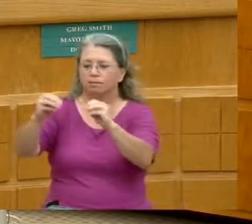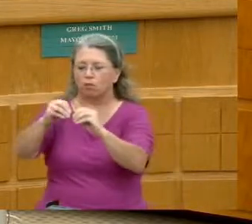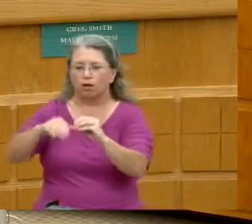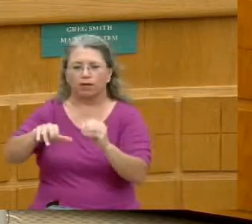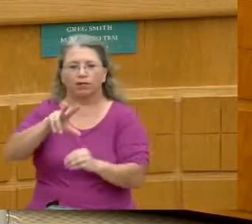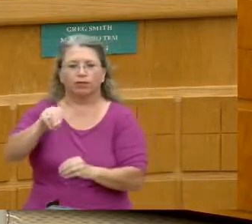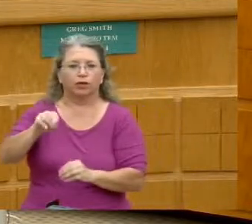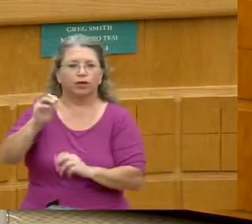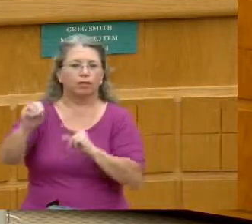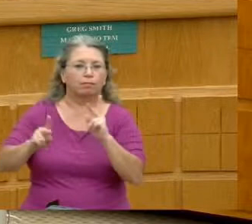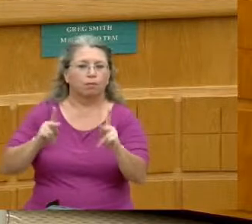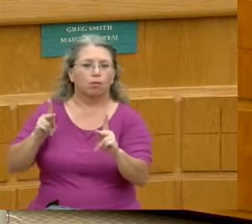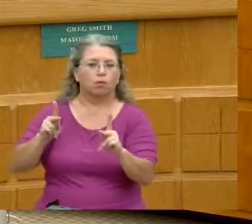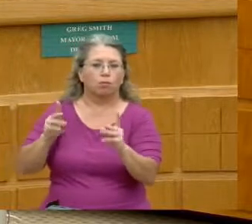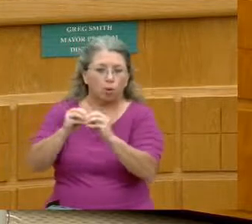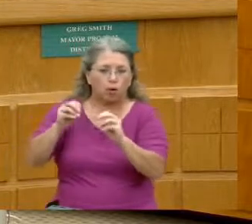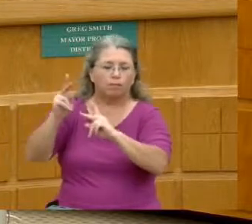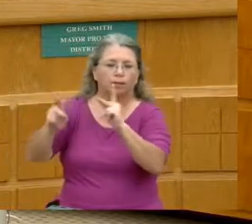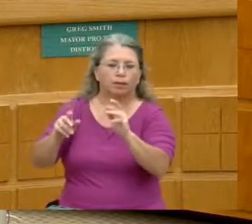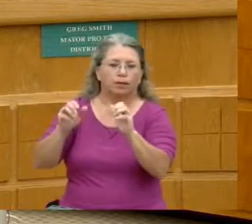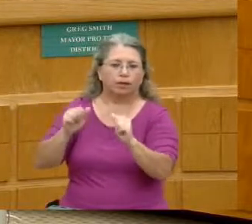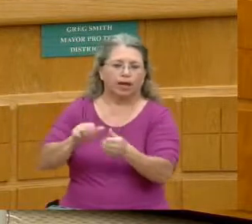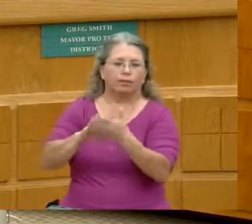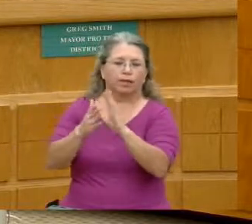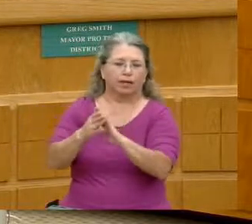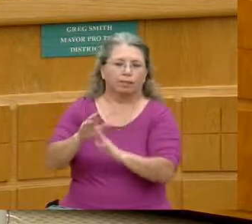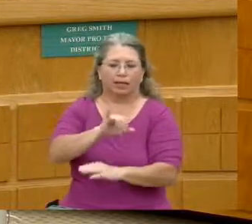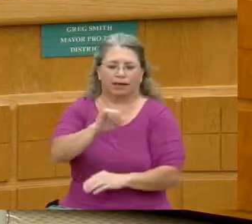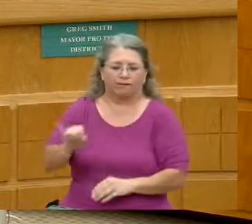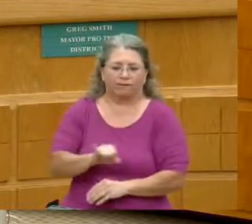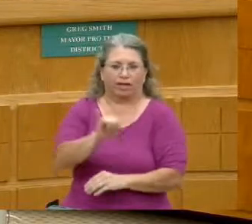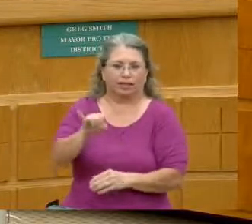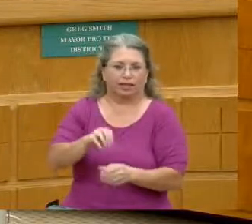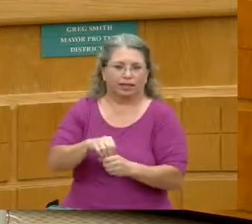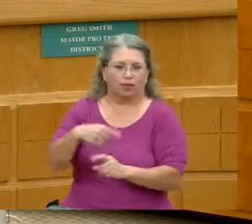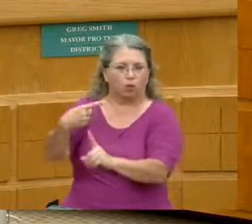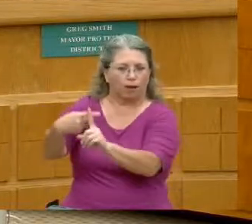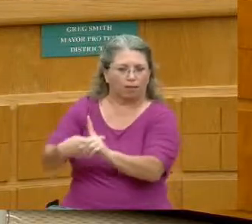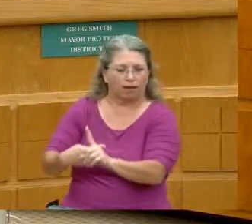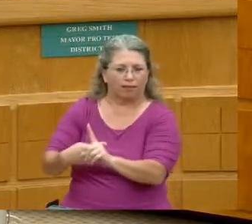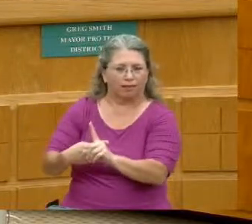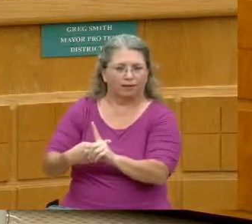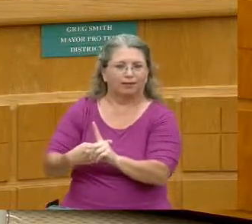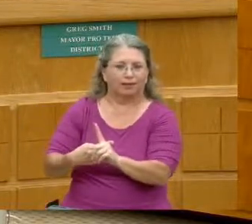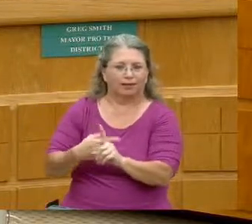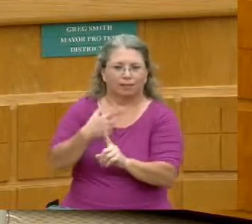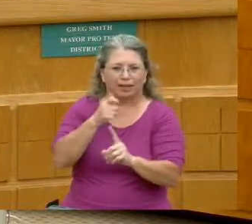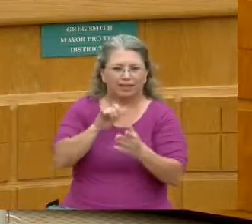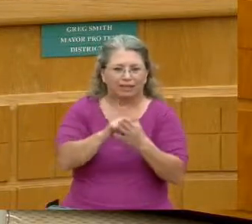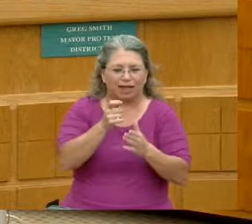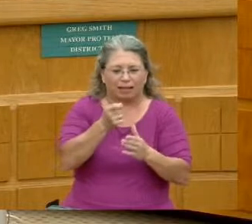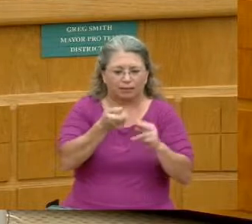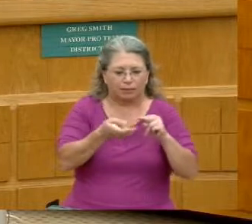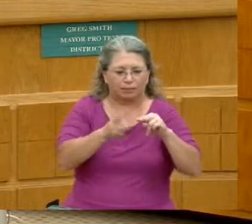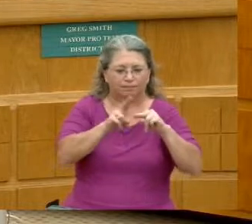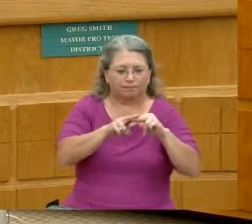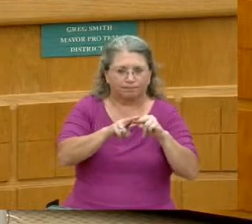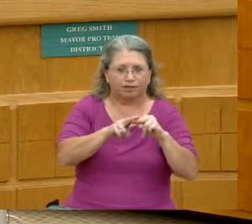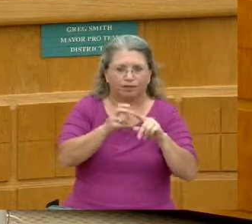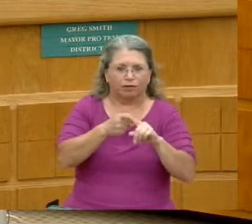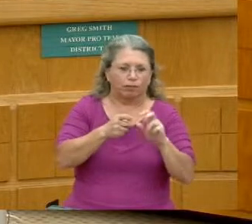people projected to be infected in a month's time, just because of that small difference in the transmission rate. And that's why we're so concerned with this